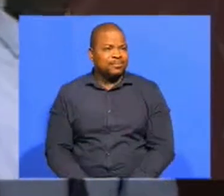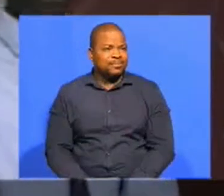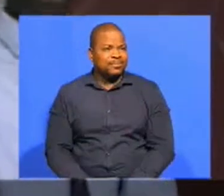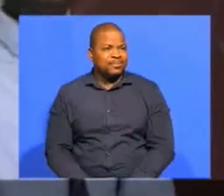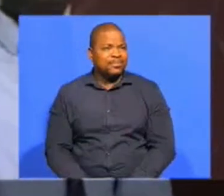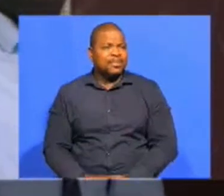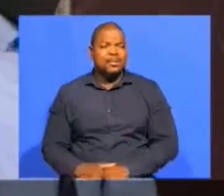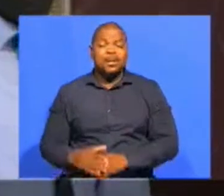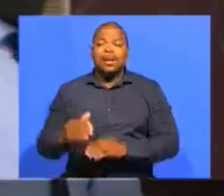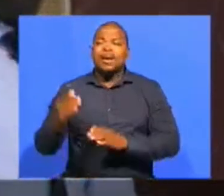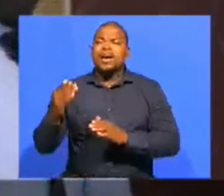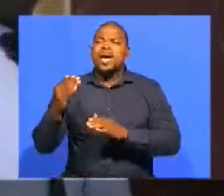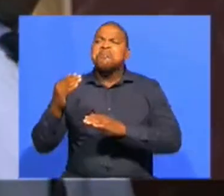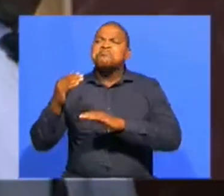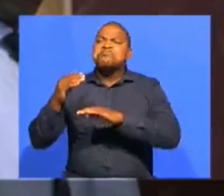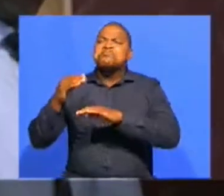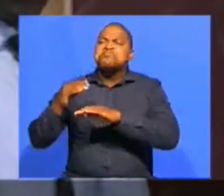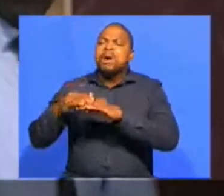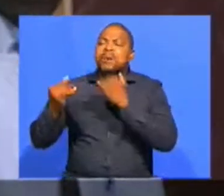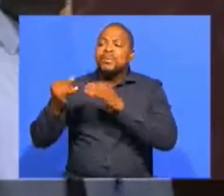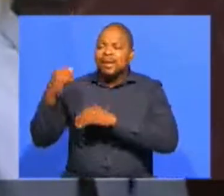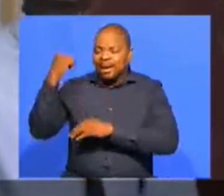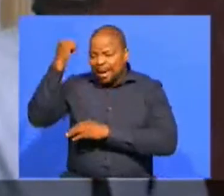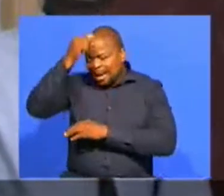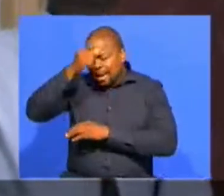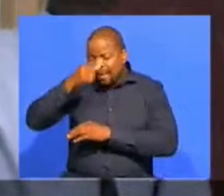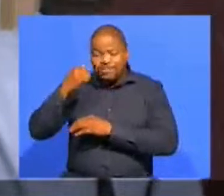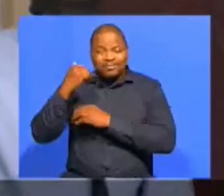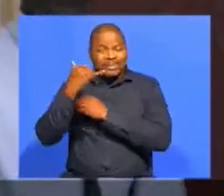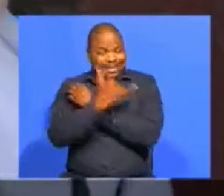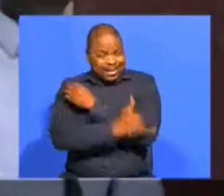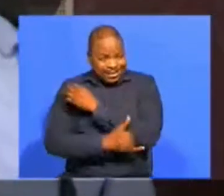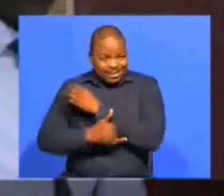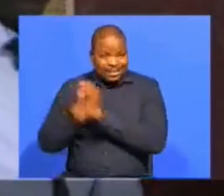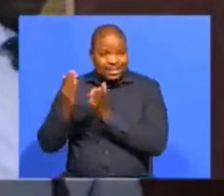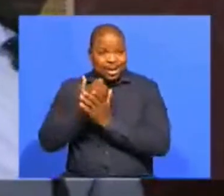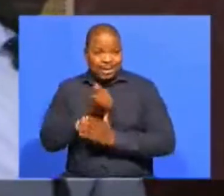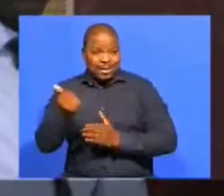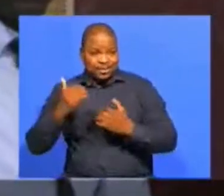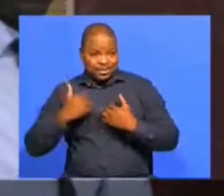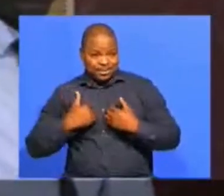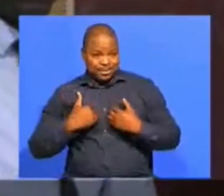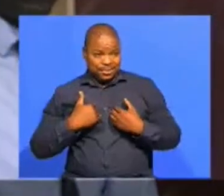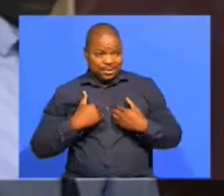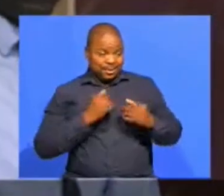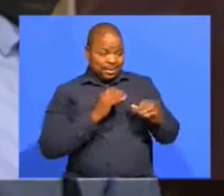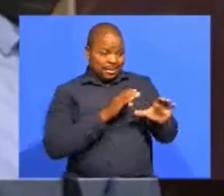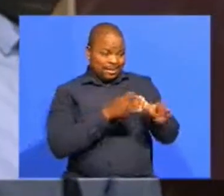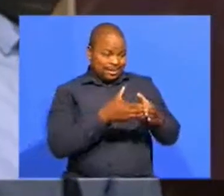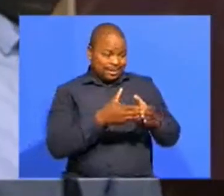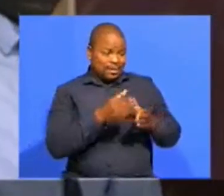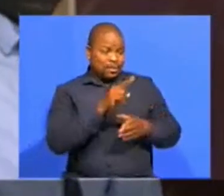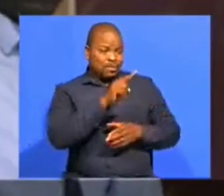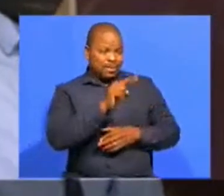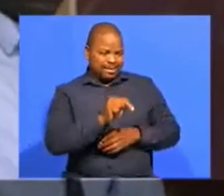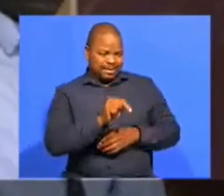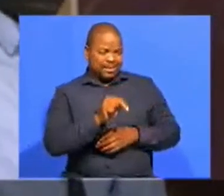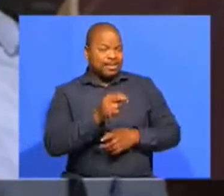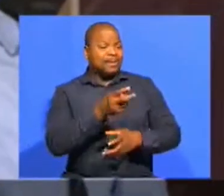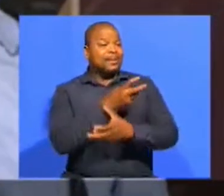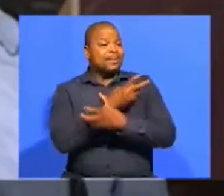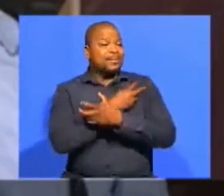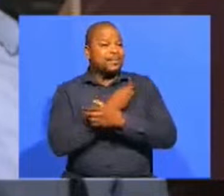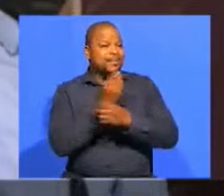There has been calls among African countries and others also about the reforms of the United Nations Security